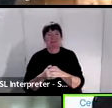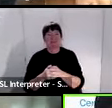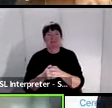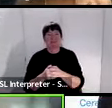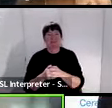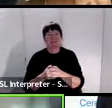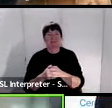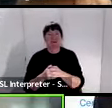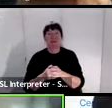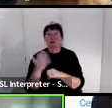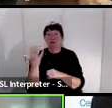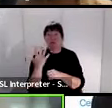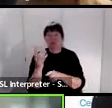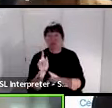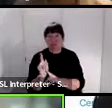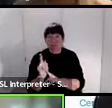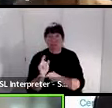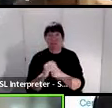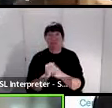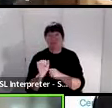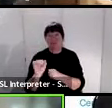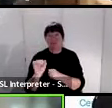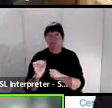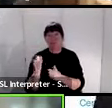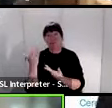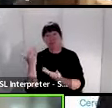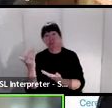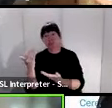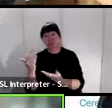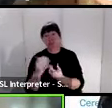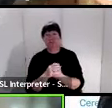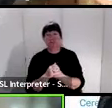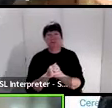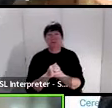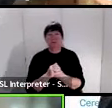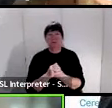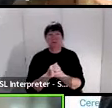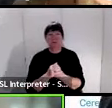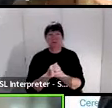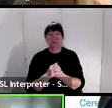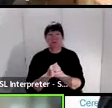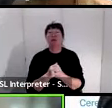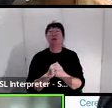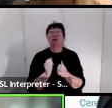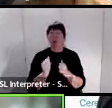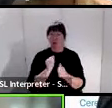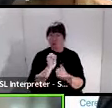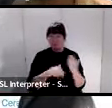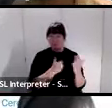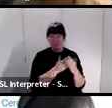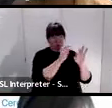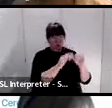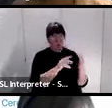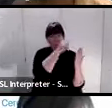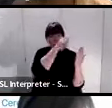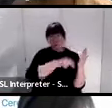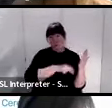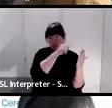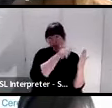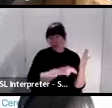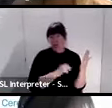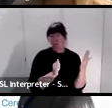So we have 15 minutes for your submission. Please take it as read.